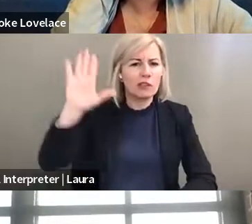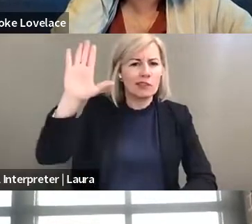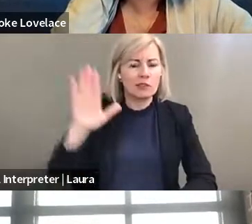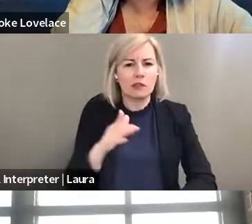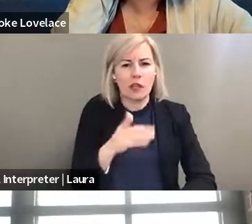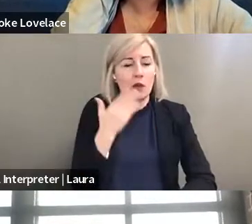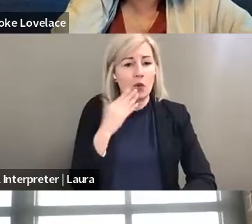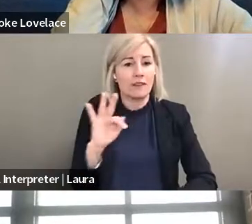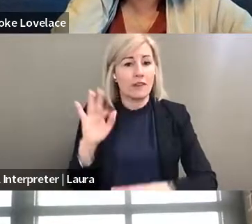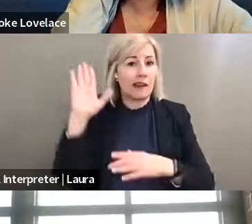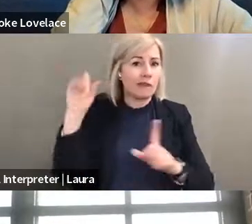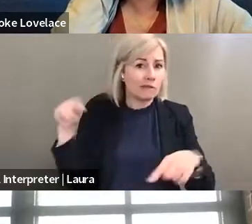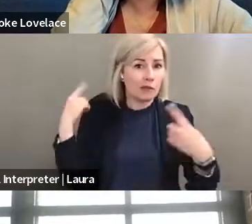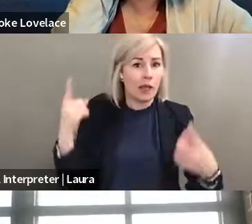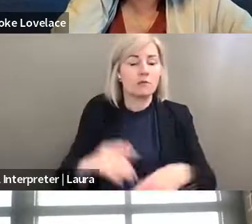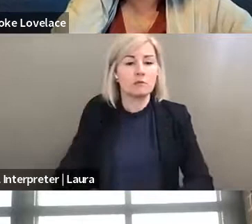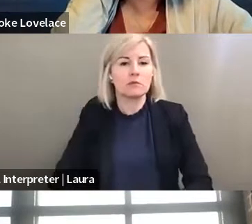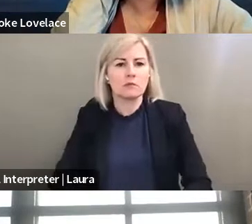you have had it up for a while. Okay.